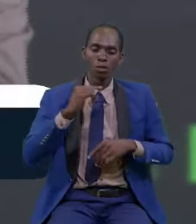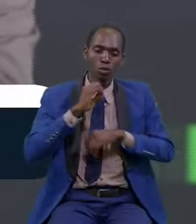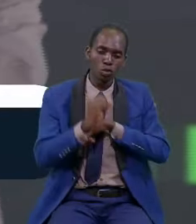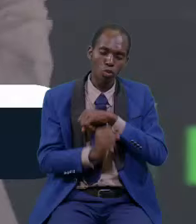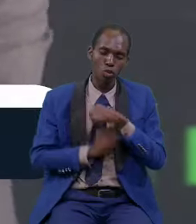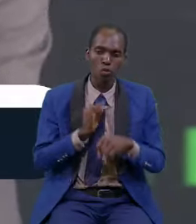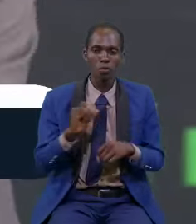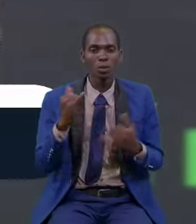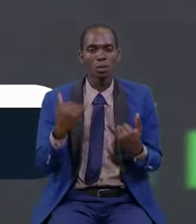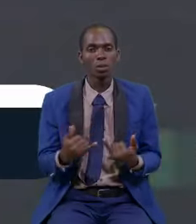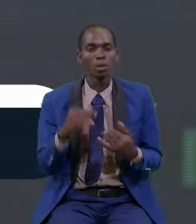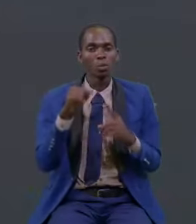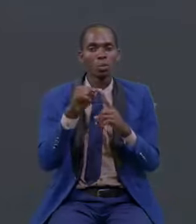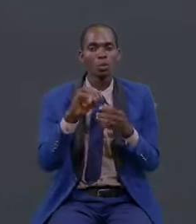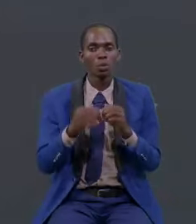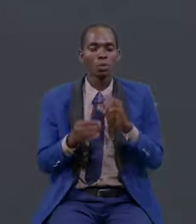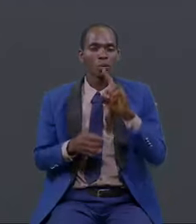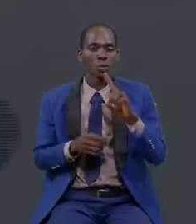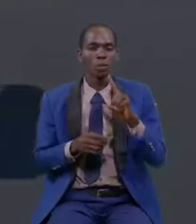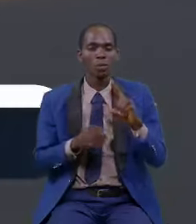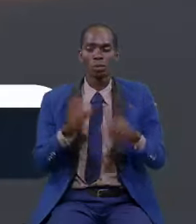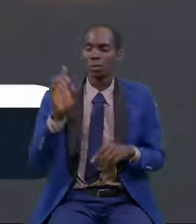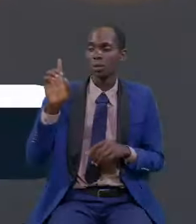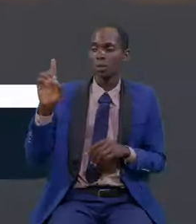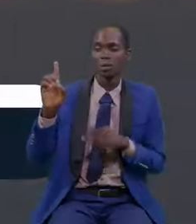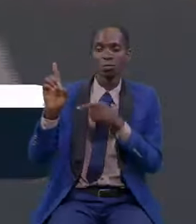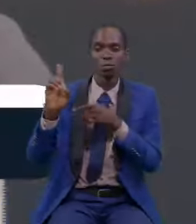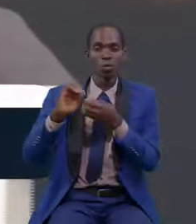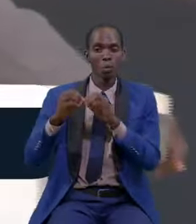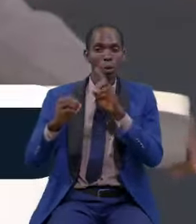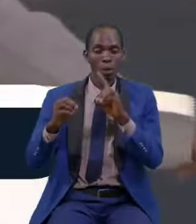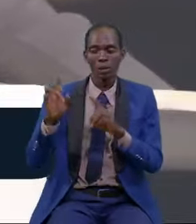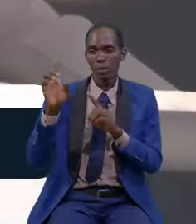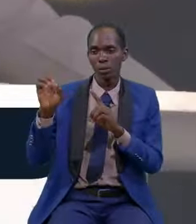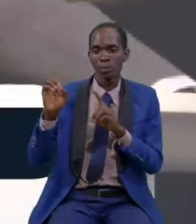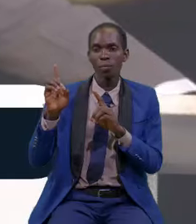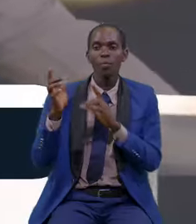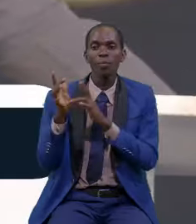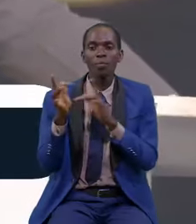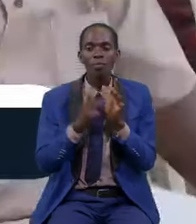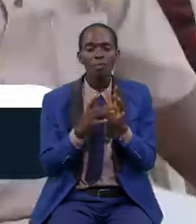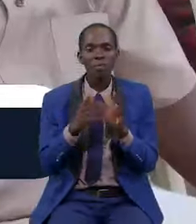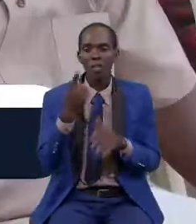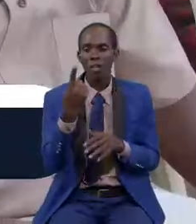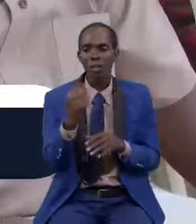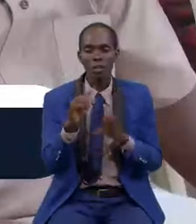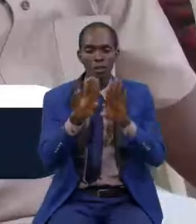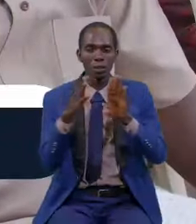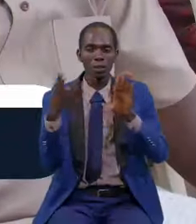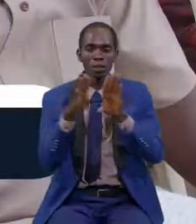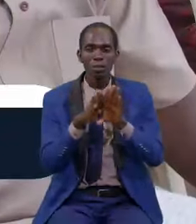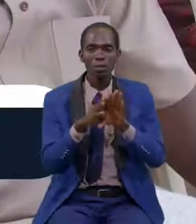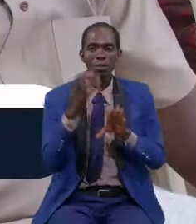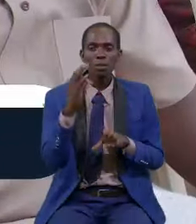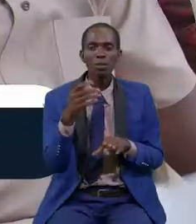D, Jesus, the door of the sheep into sufficiency.